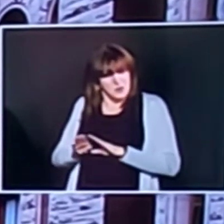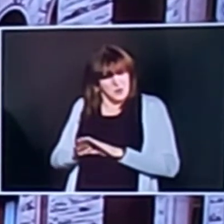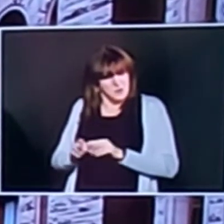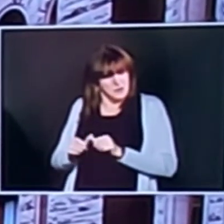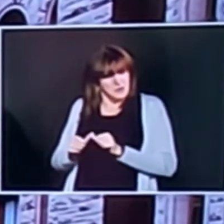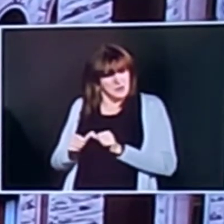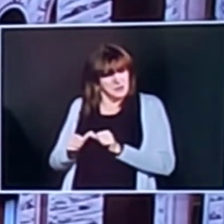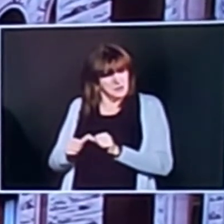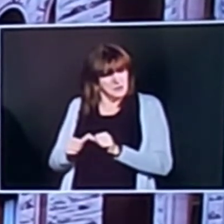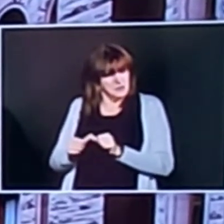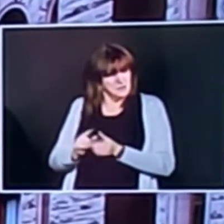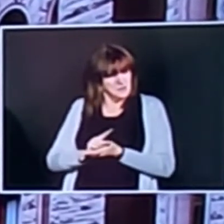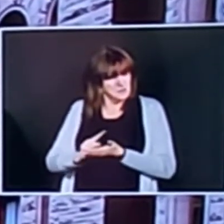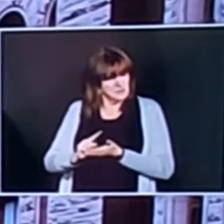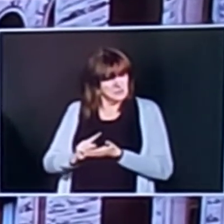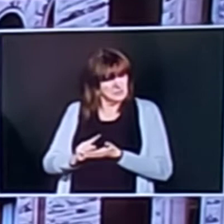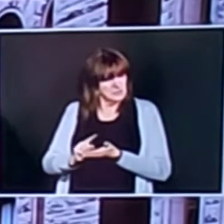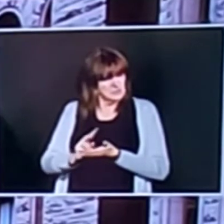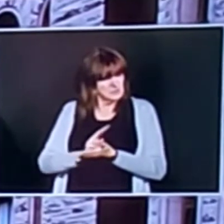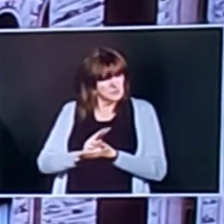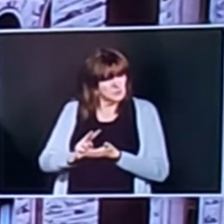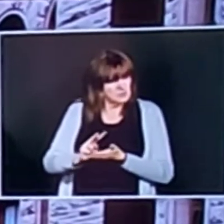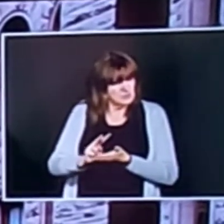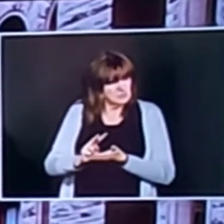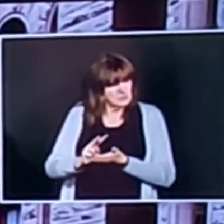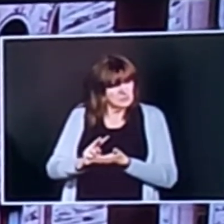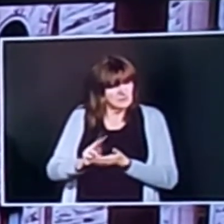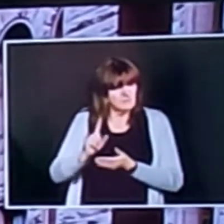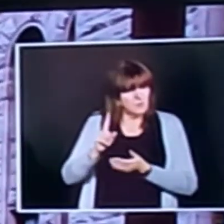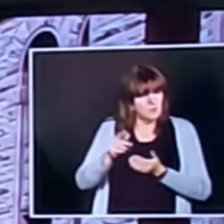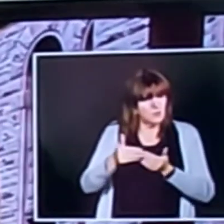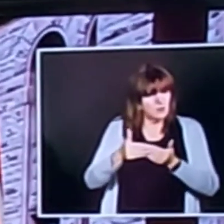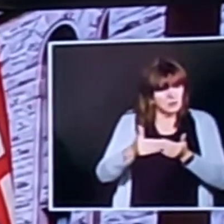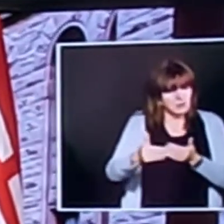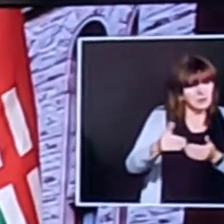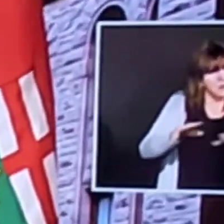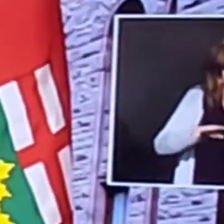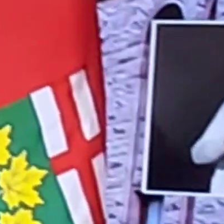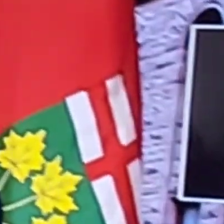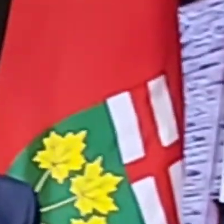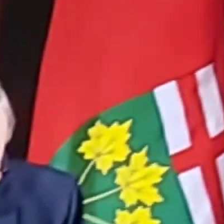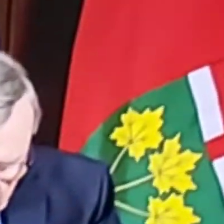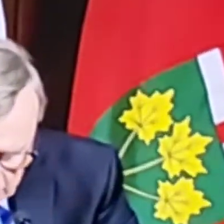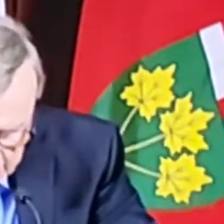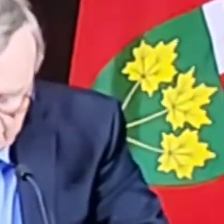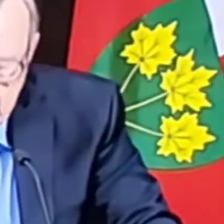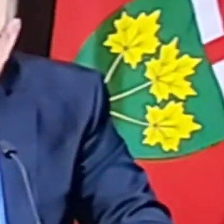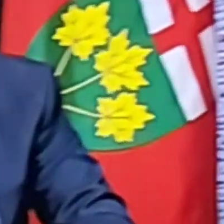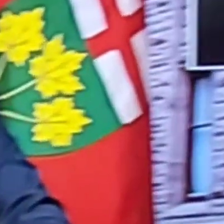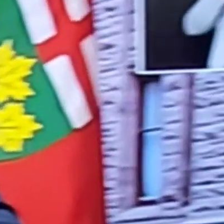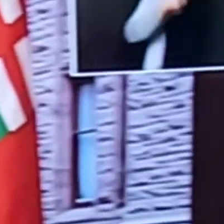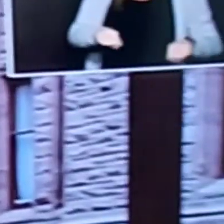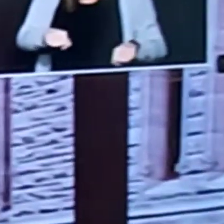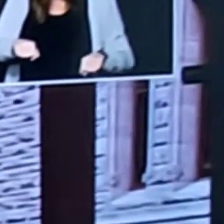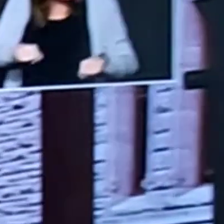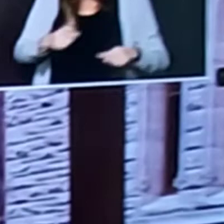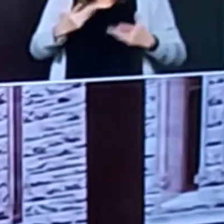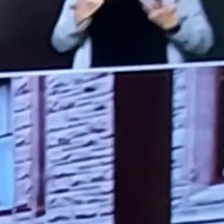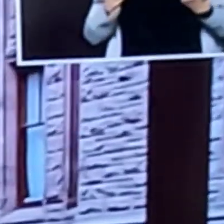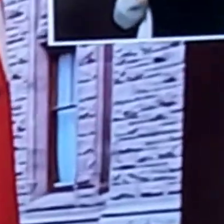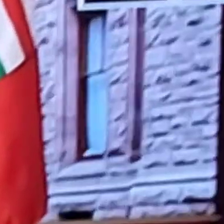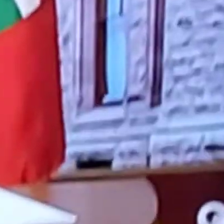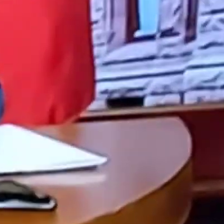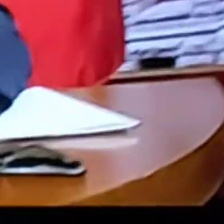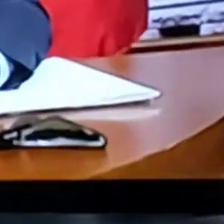and we want to stay open on a permanent basis there for the rest of the school year march great um permitting of course and so with that